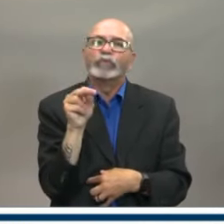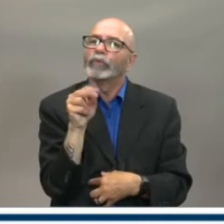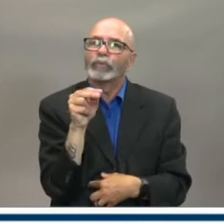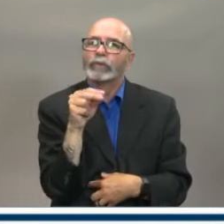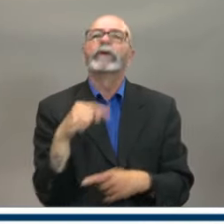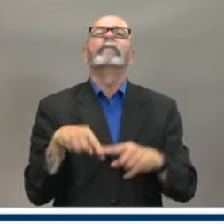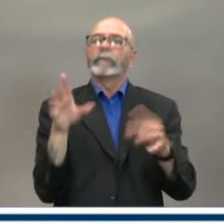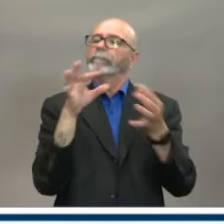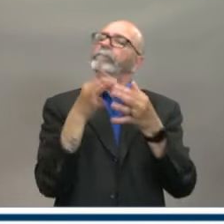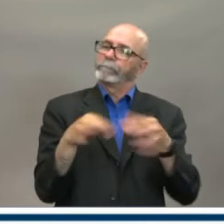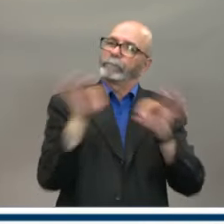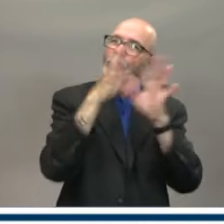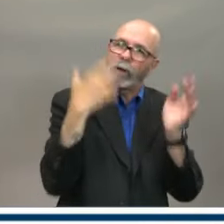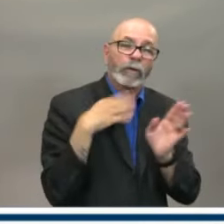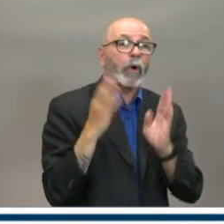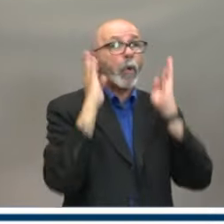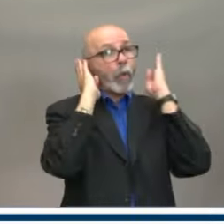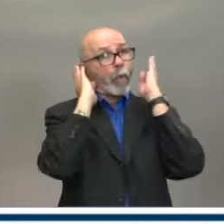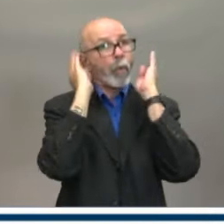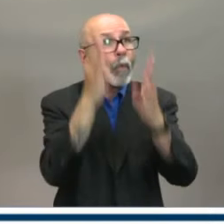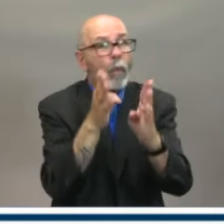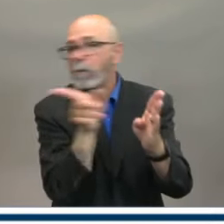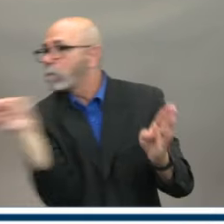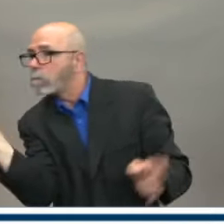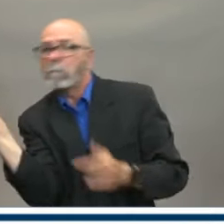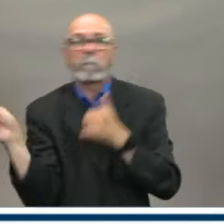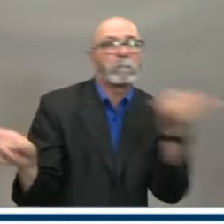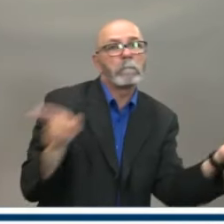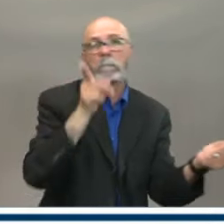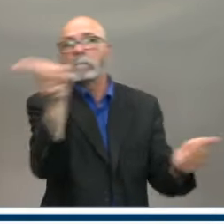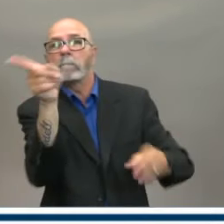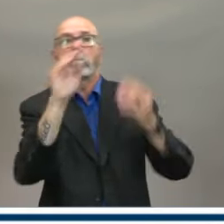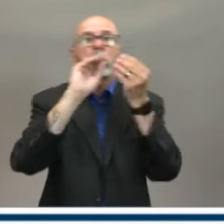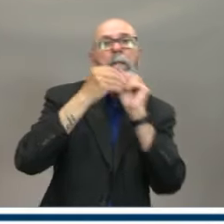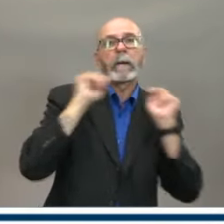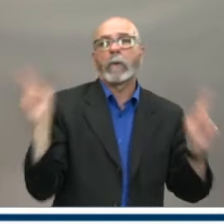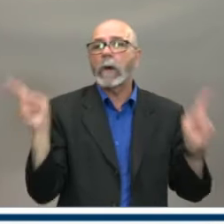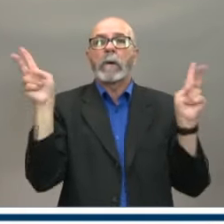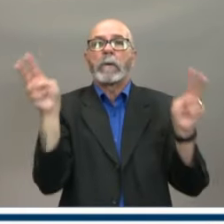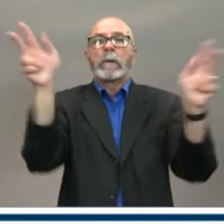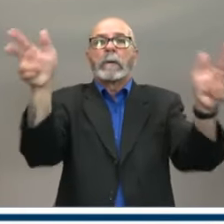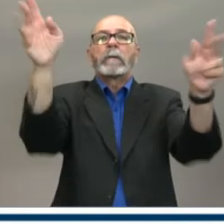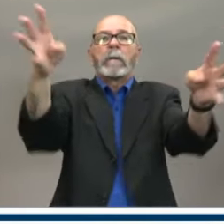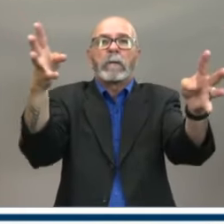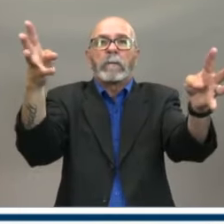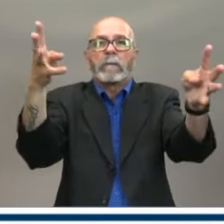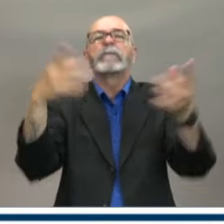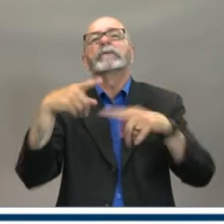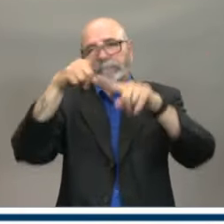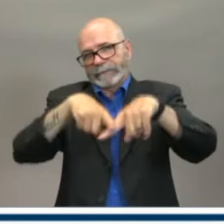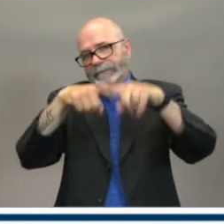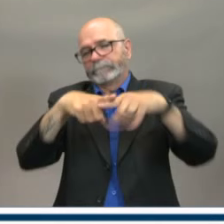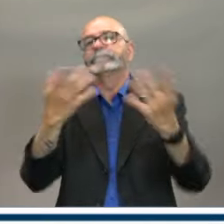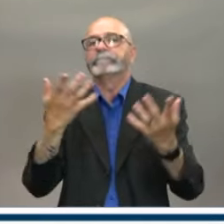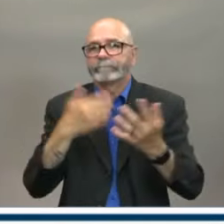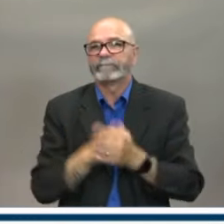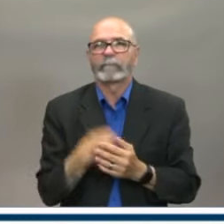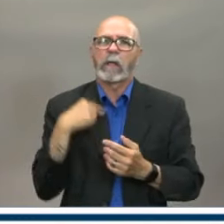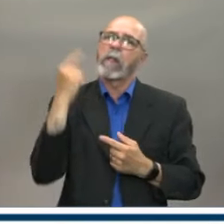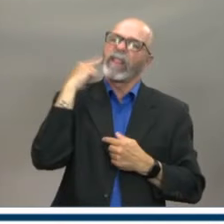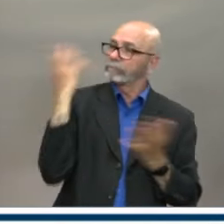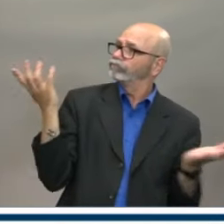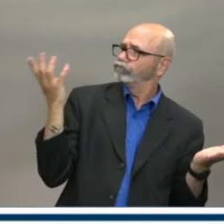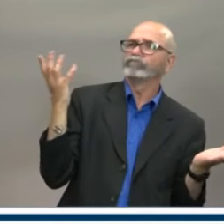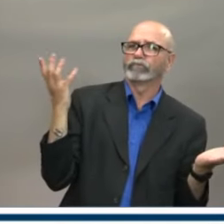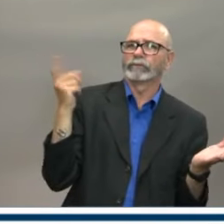hallways. And the number is what we think reflects the ability to be able